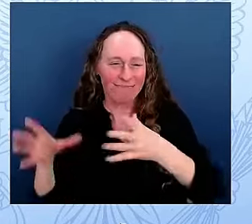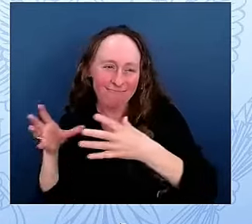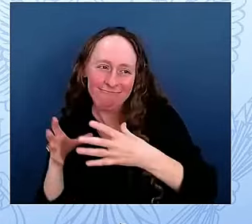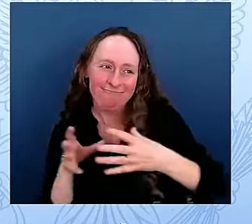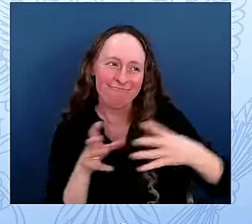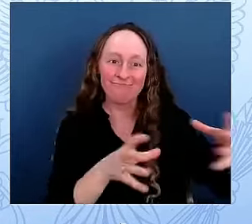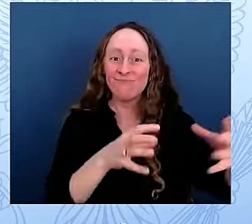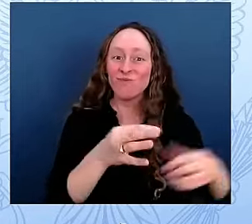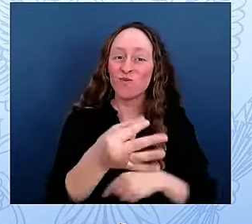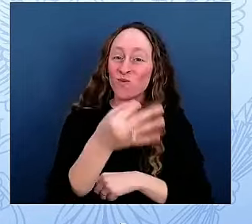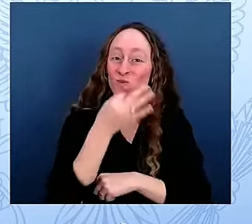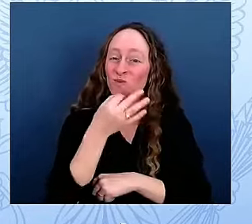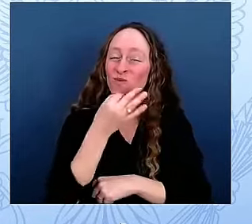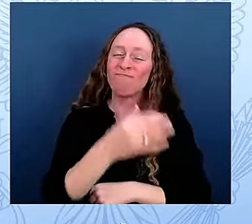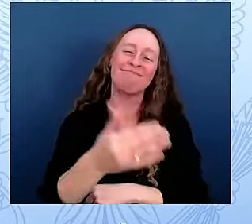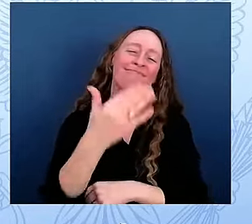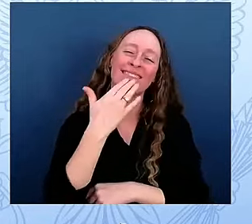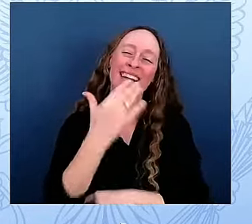Thank you.